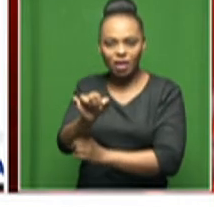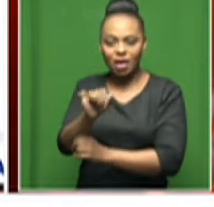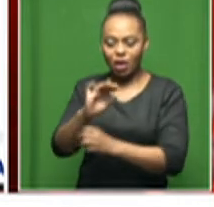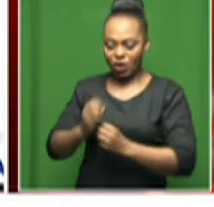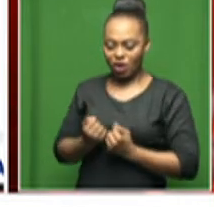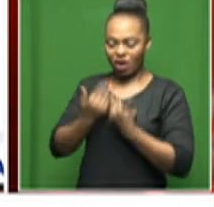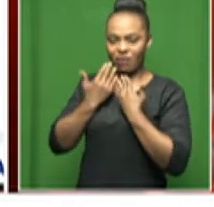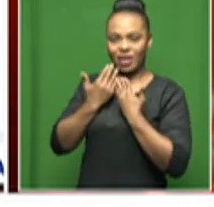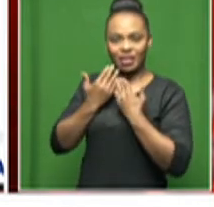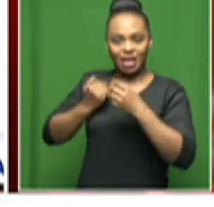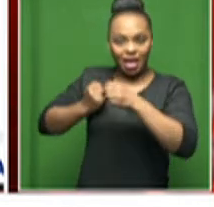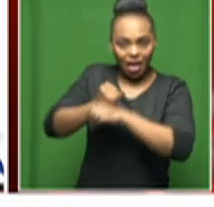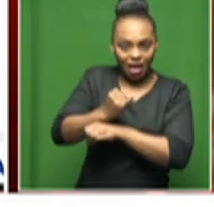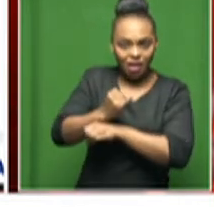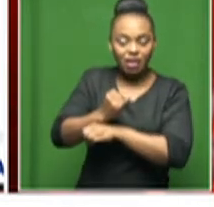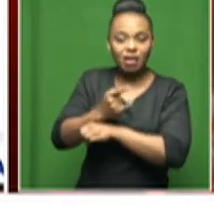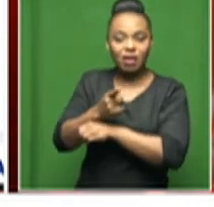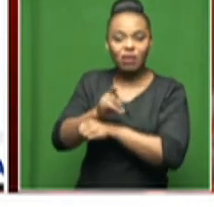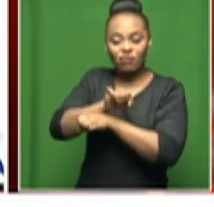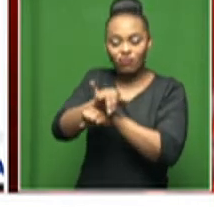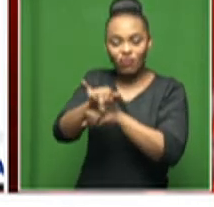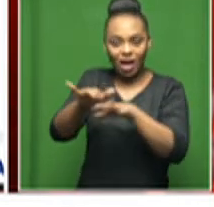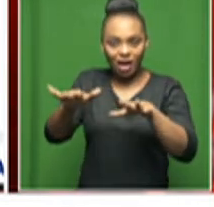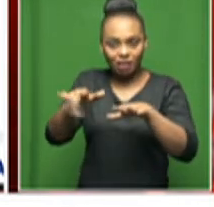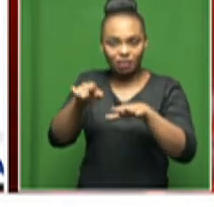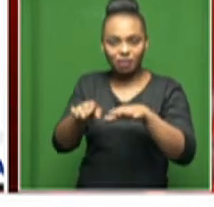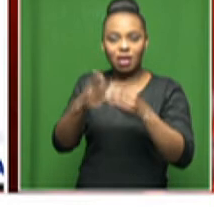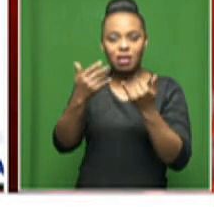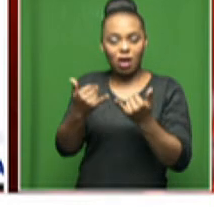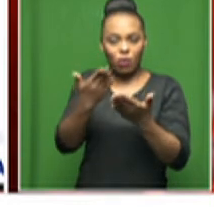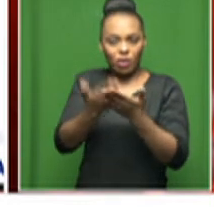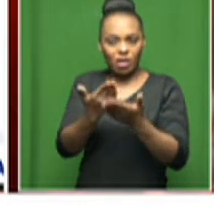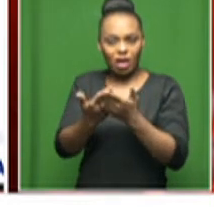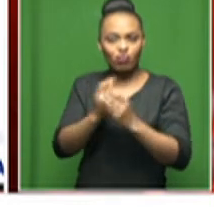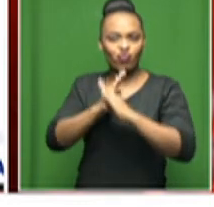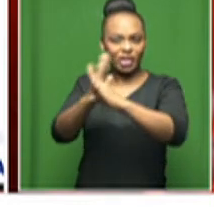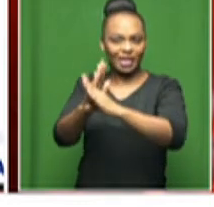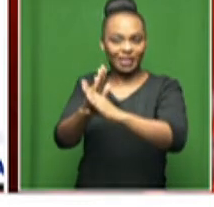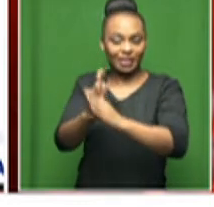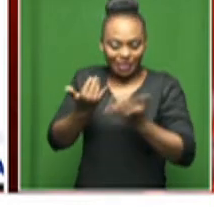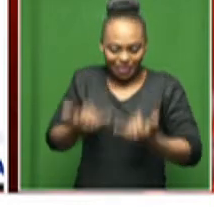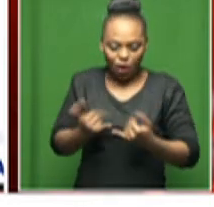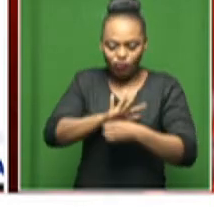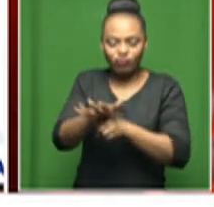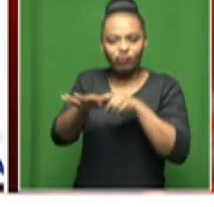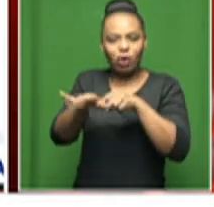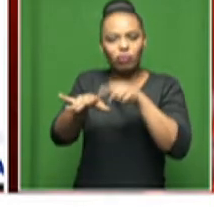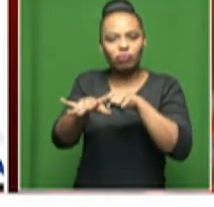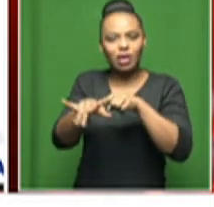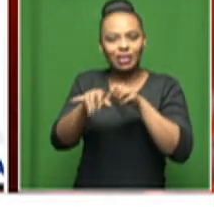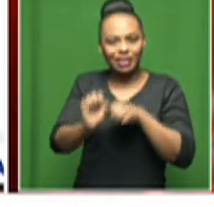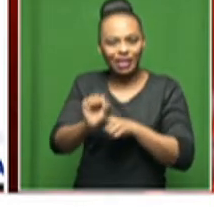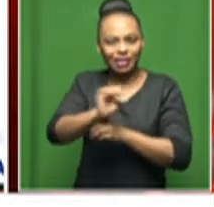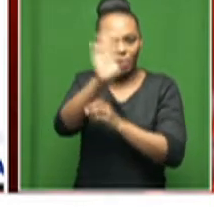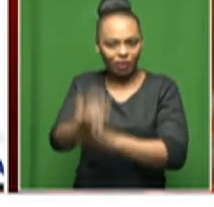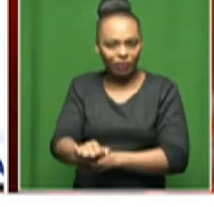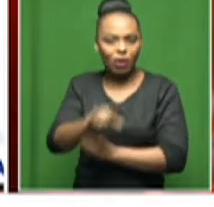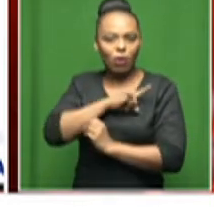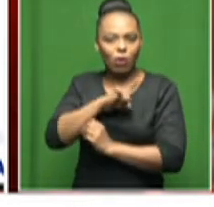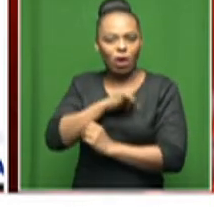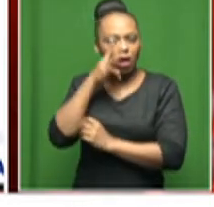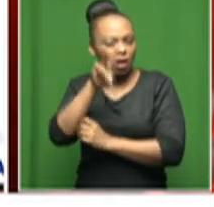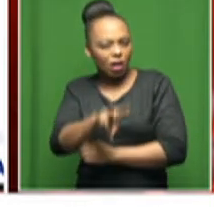due to earlier virus that was circulating would protect against the current variant that's circulating in South Africa is we looked at